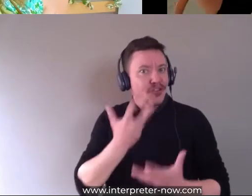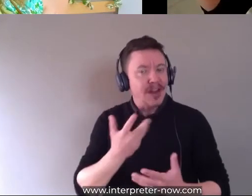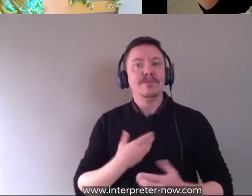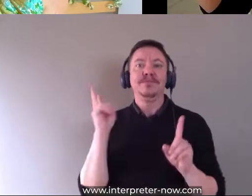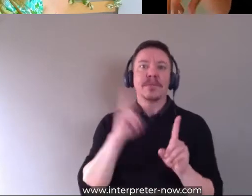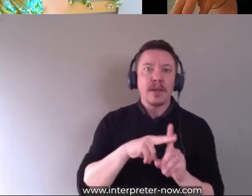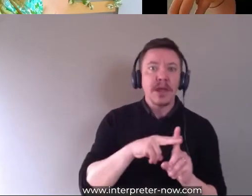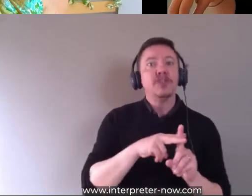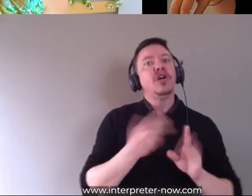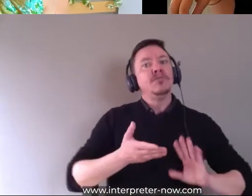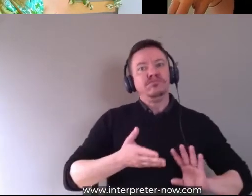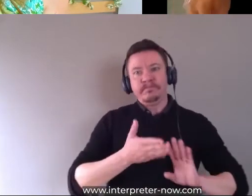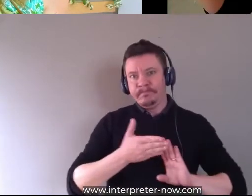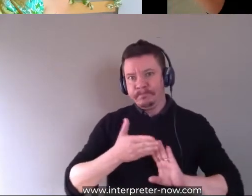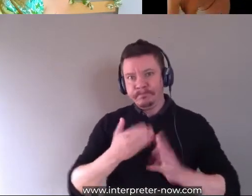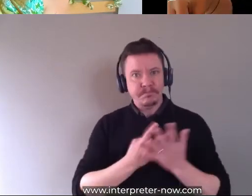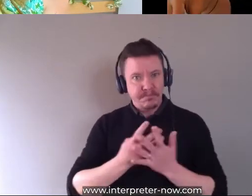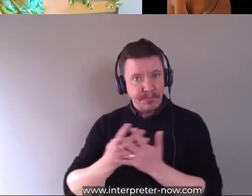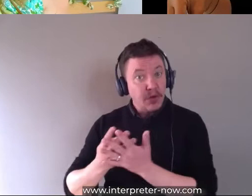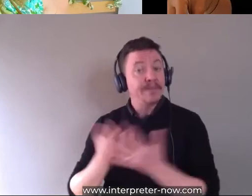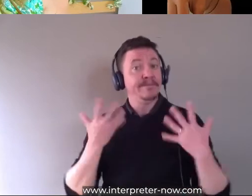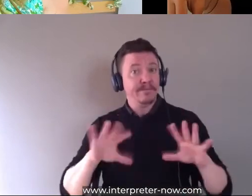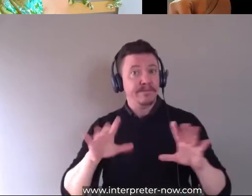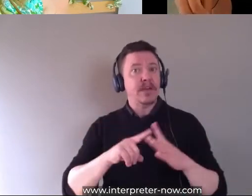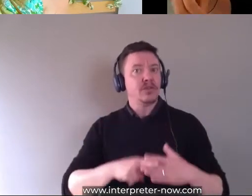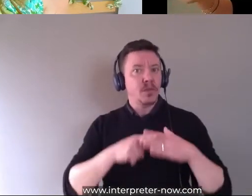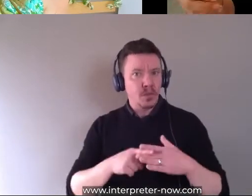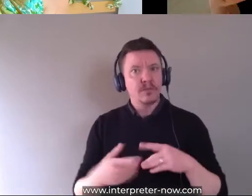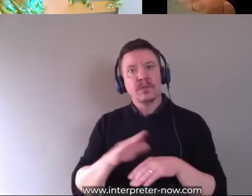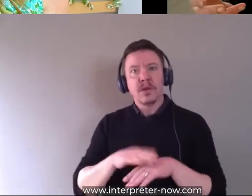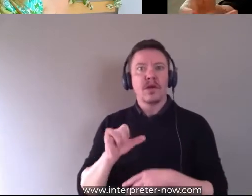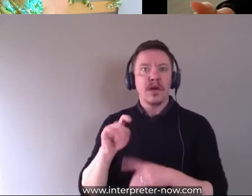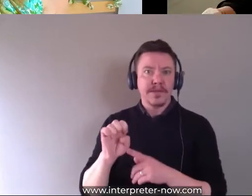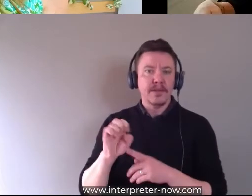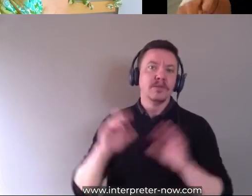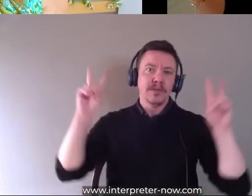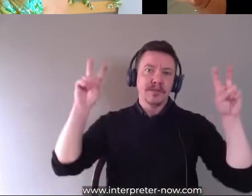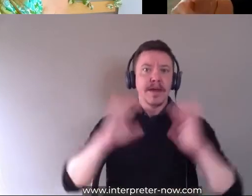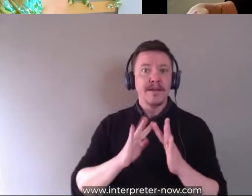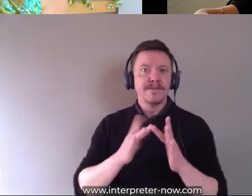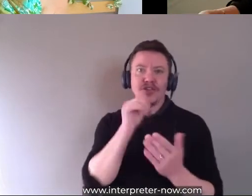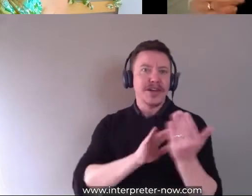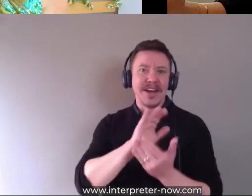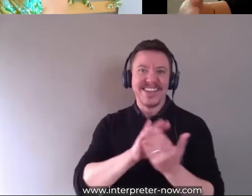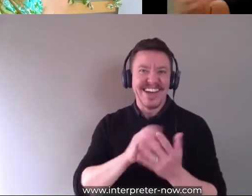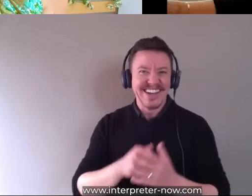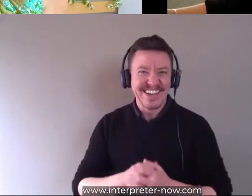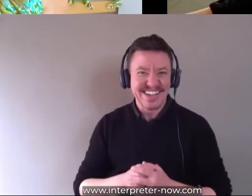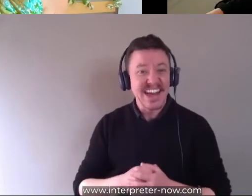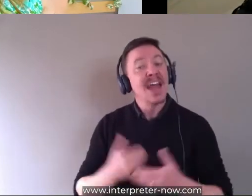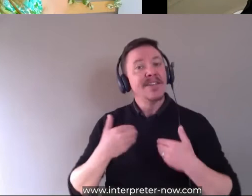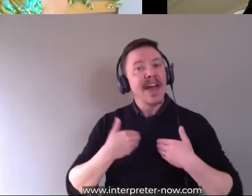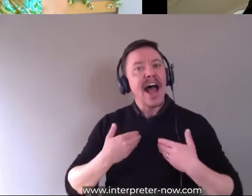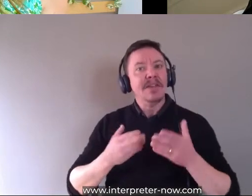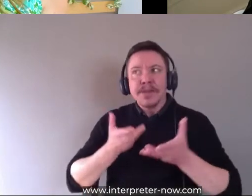this process, and then we begin the on-site process, well, virtually on-site, of having those conversations